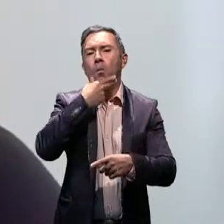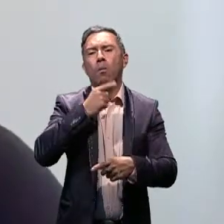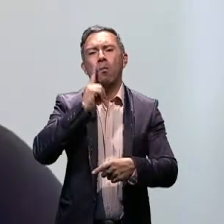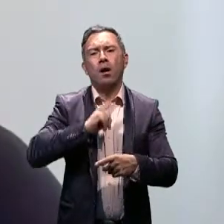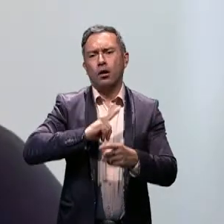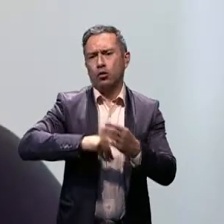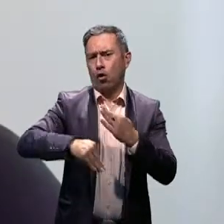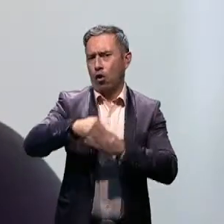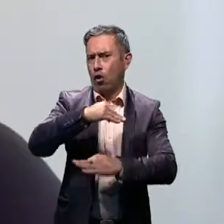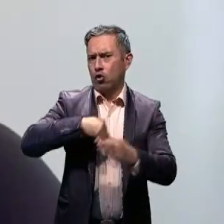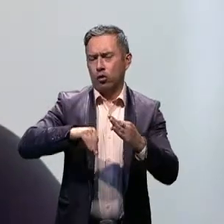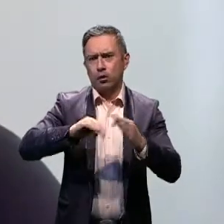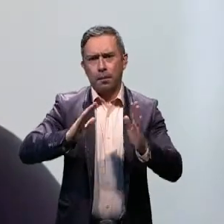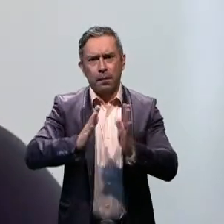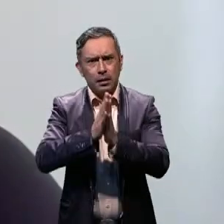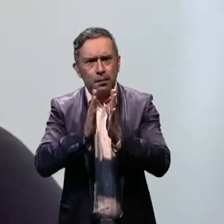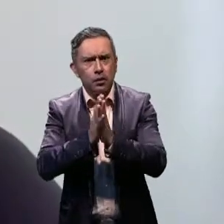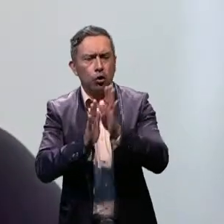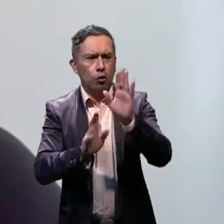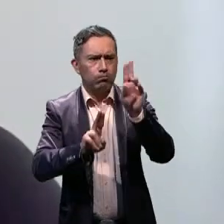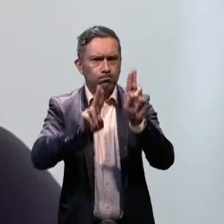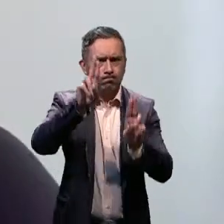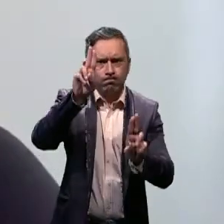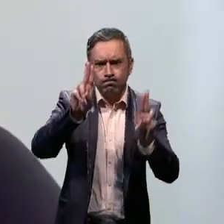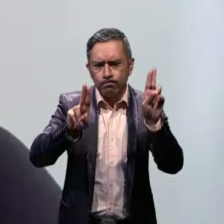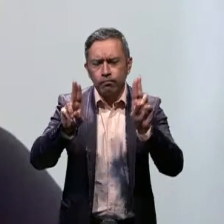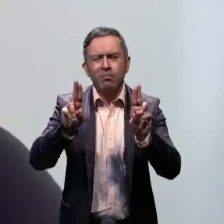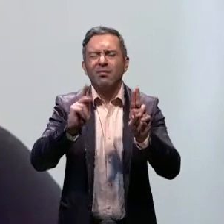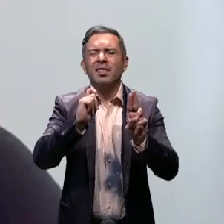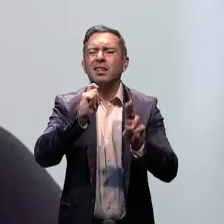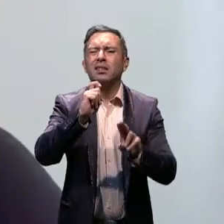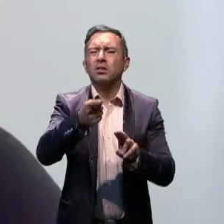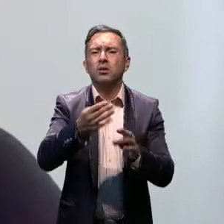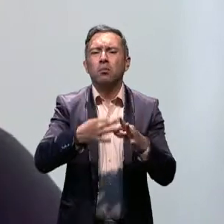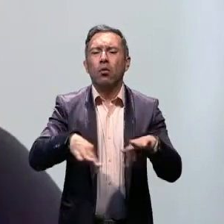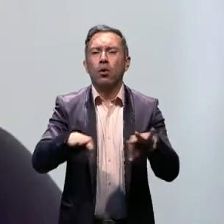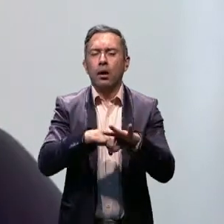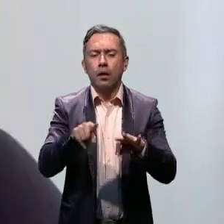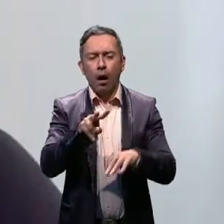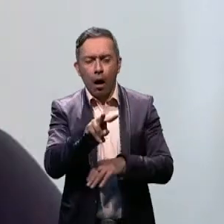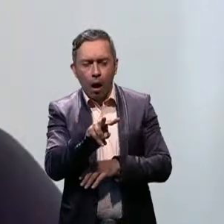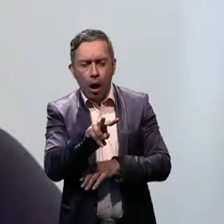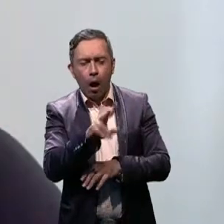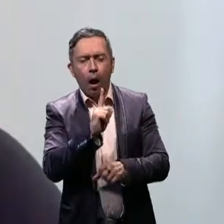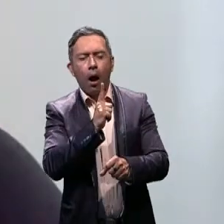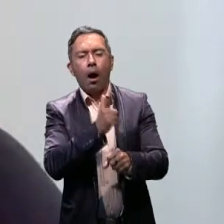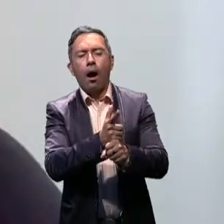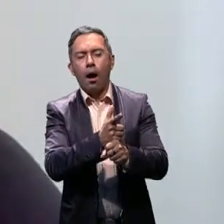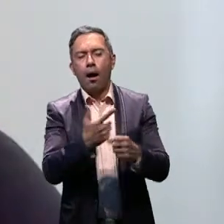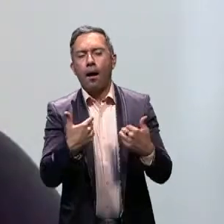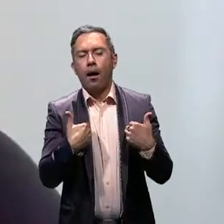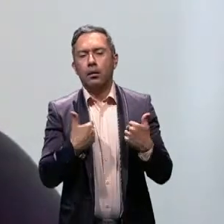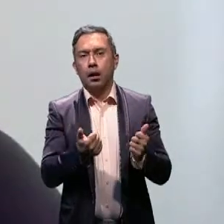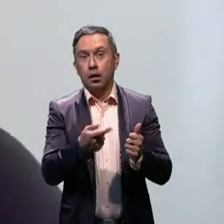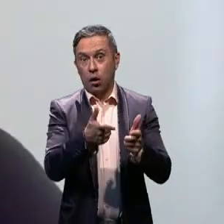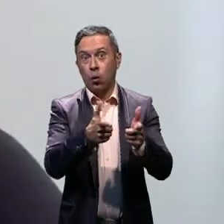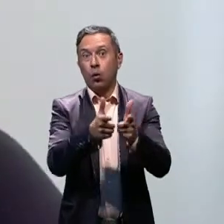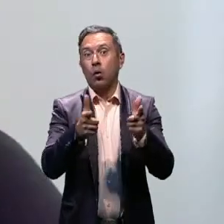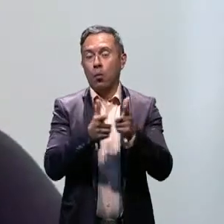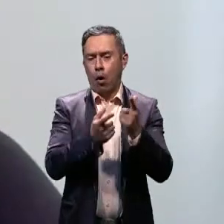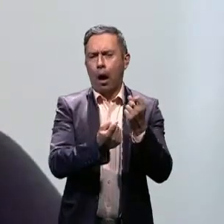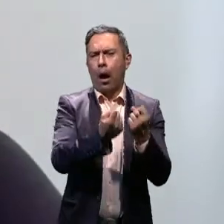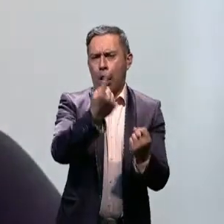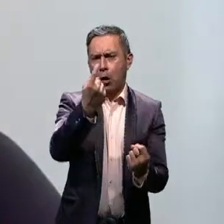women. This entails an understanding of the circumstances that hinder